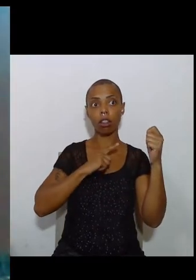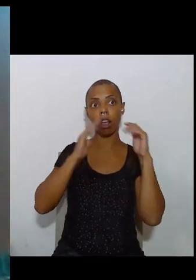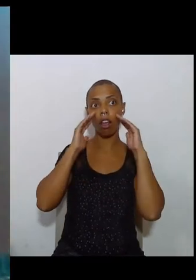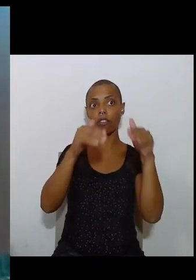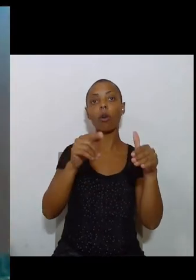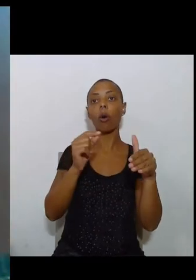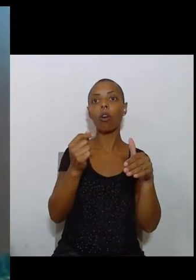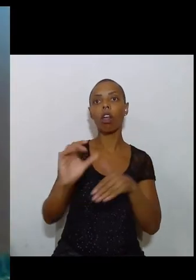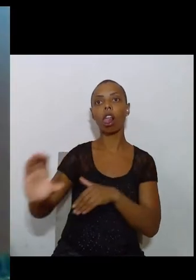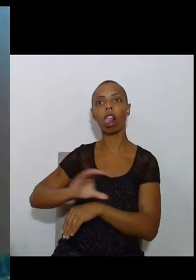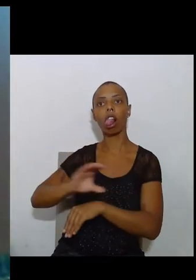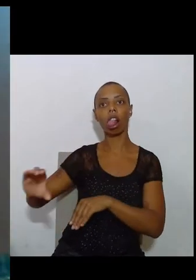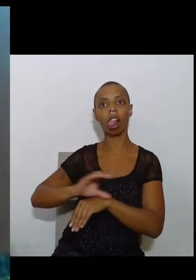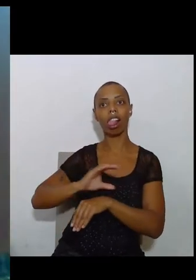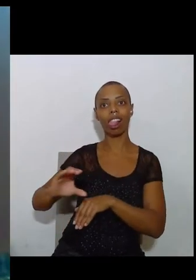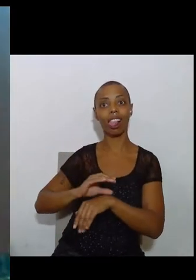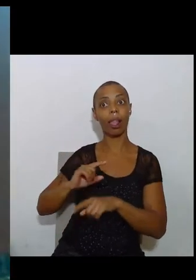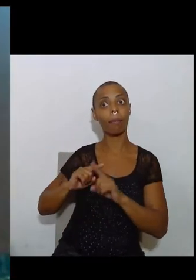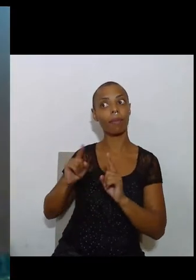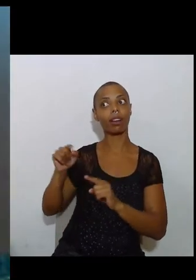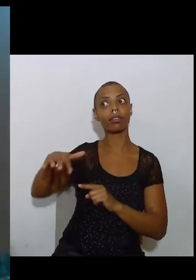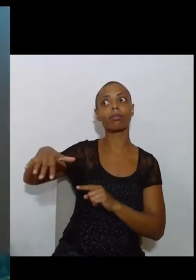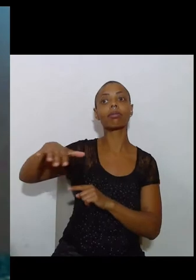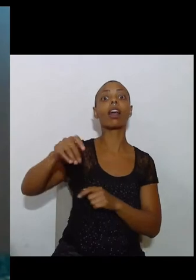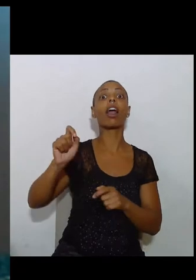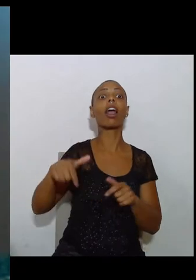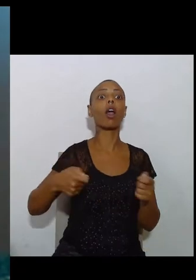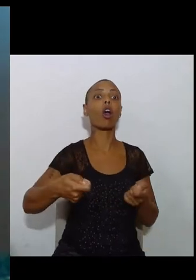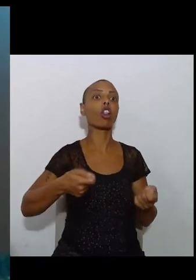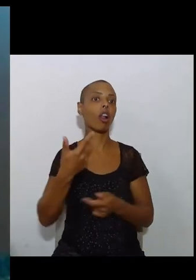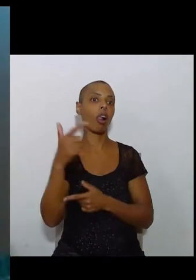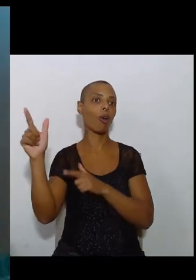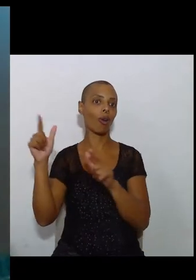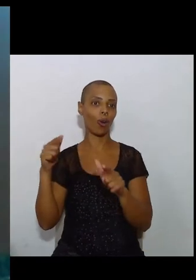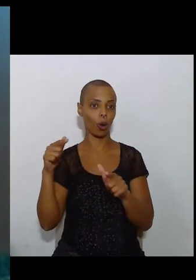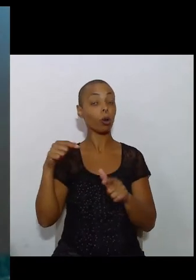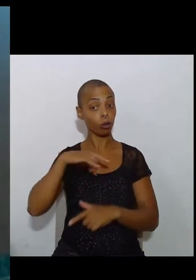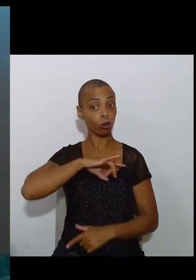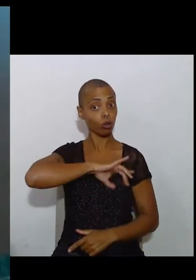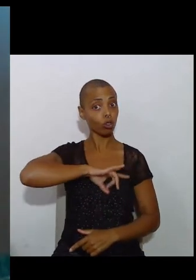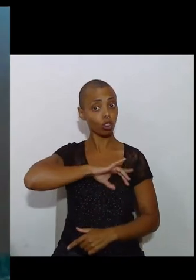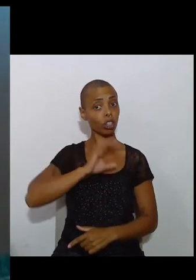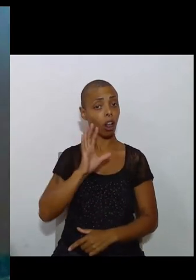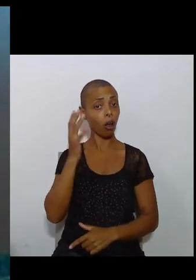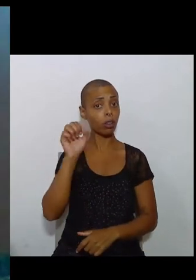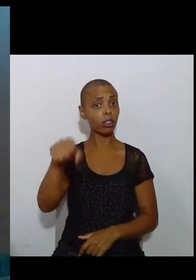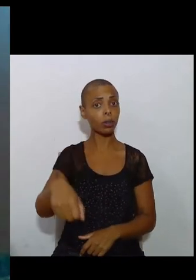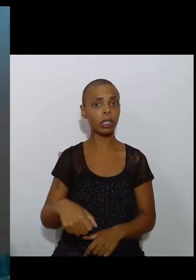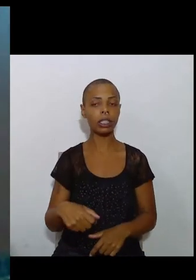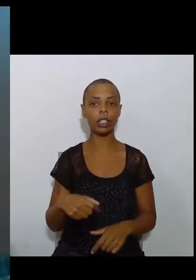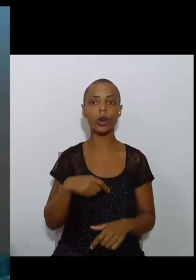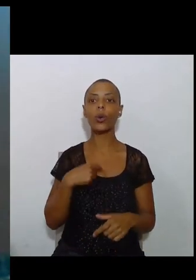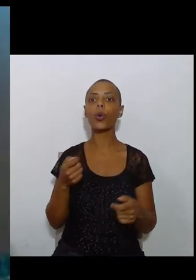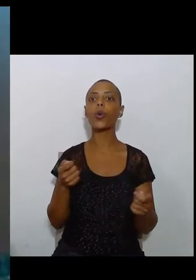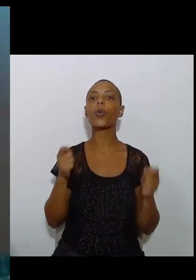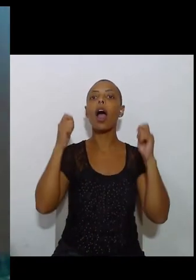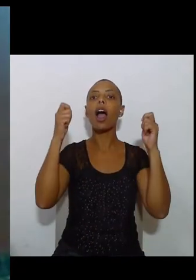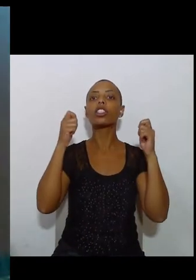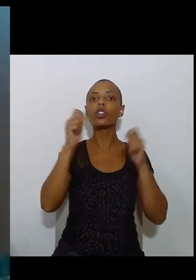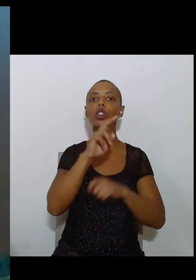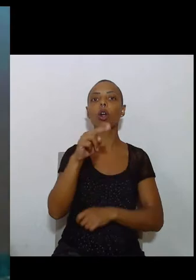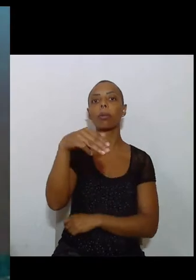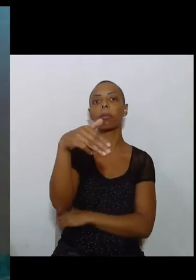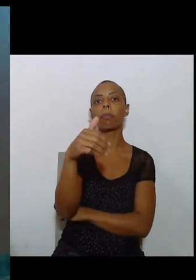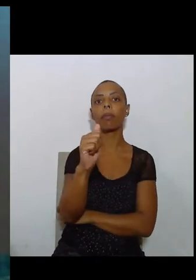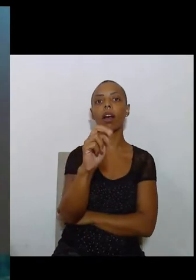guided by an economic perspective and that happened in Chile with the